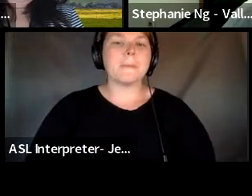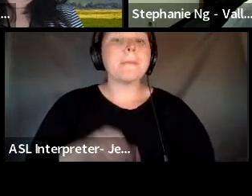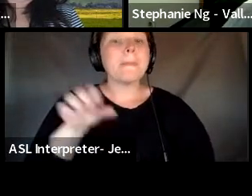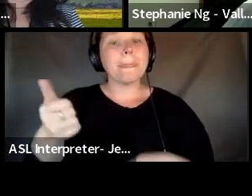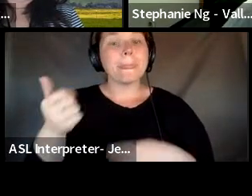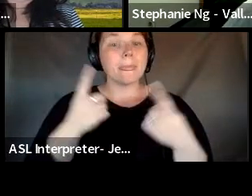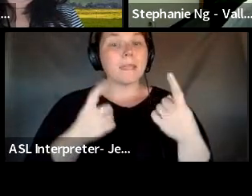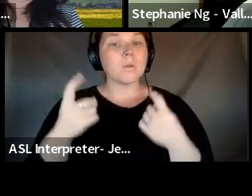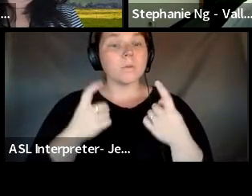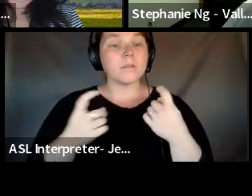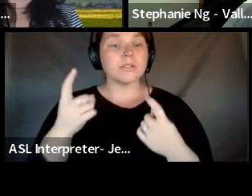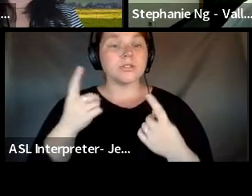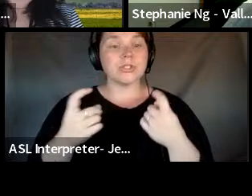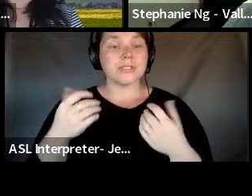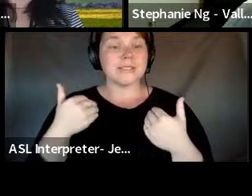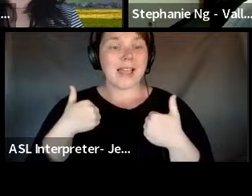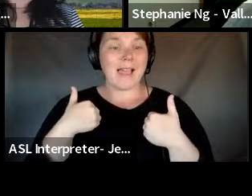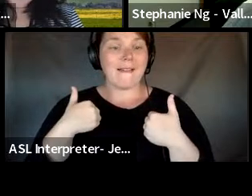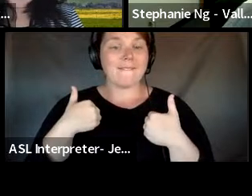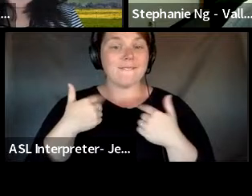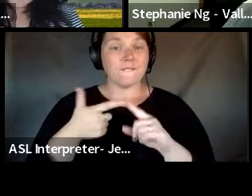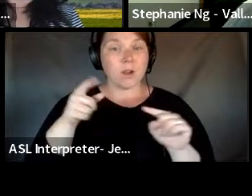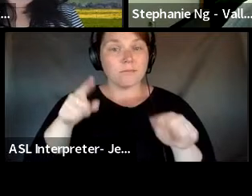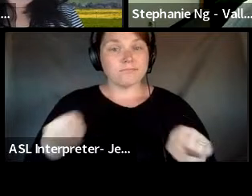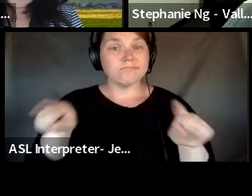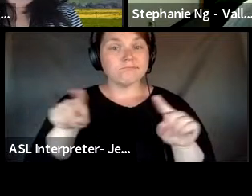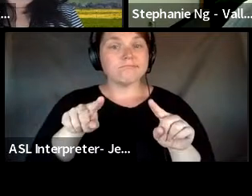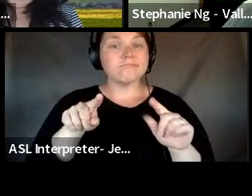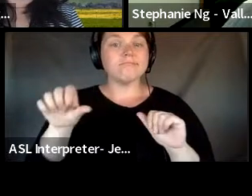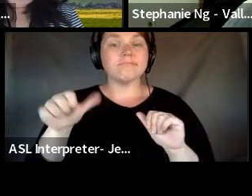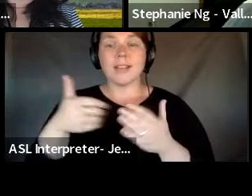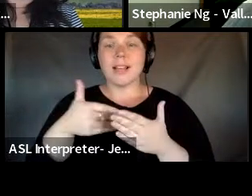other questions from folks? Anything coming up